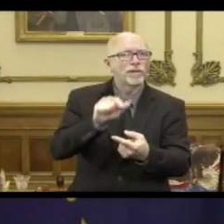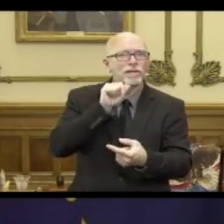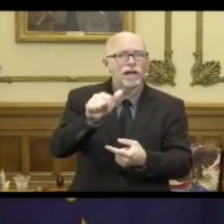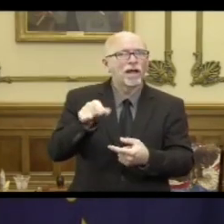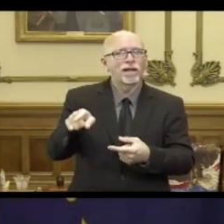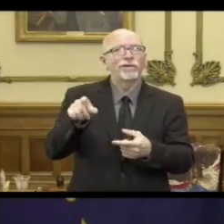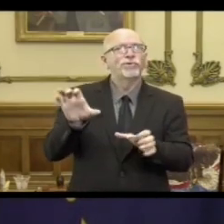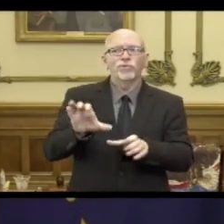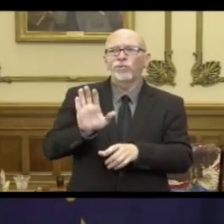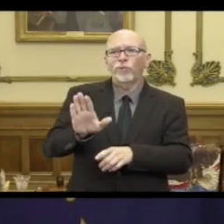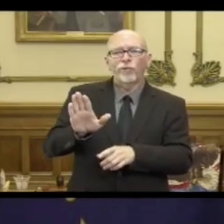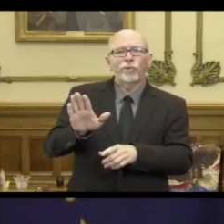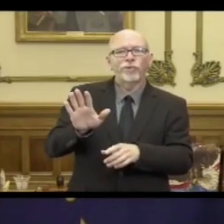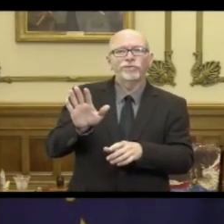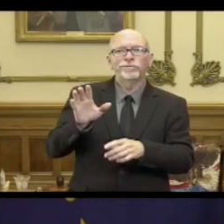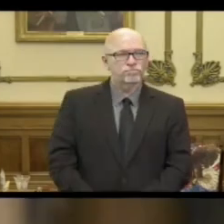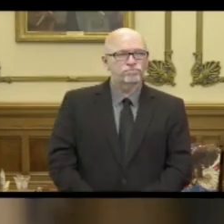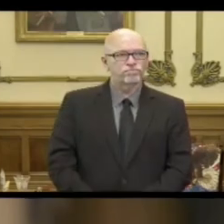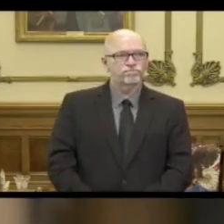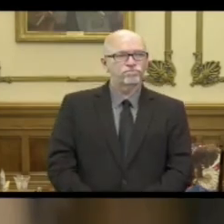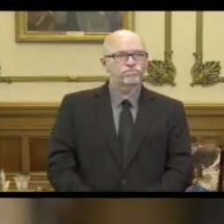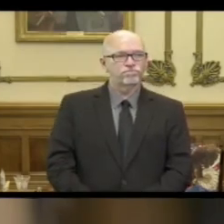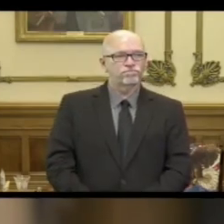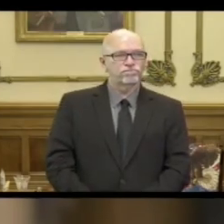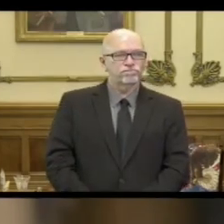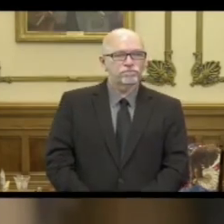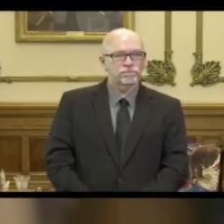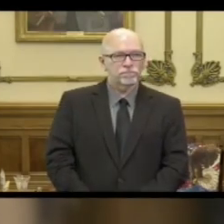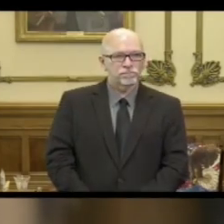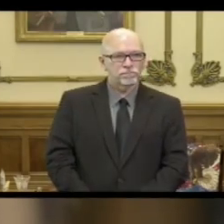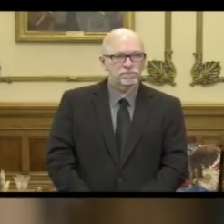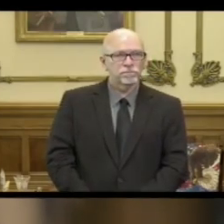just doing the opposite.